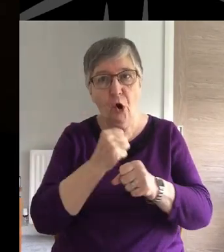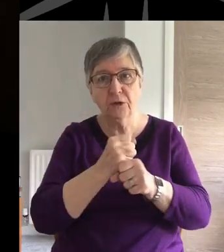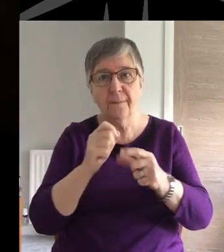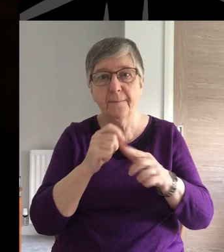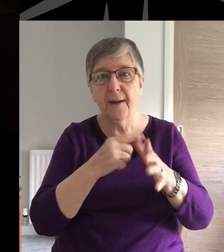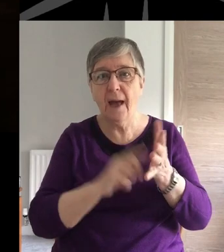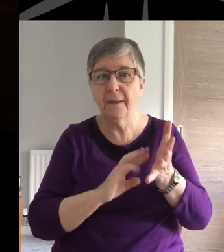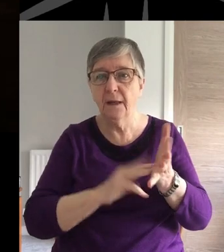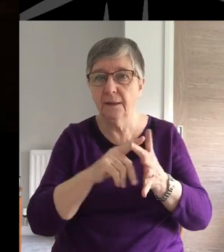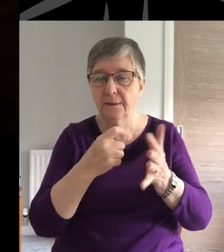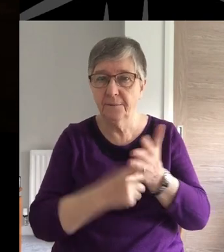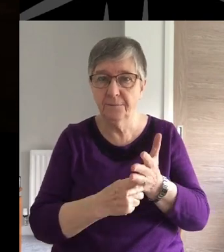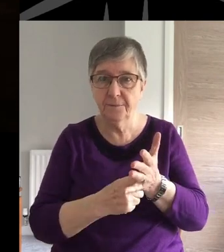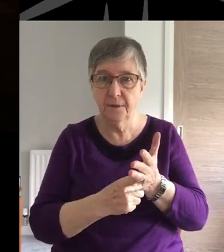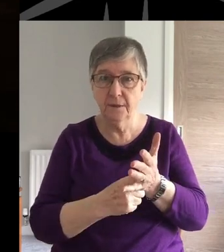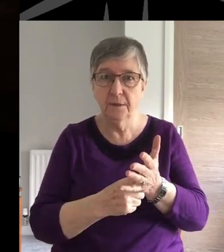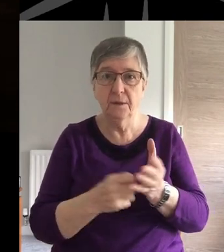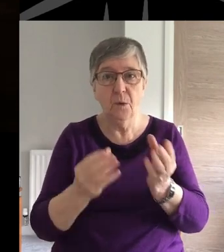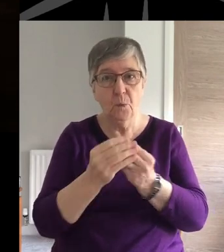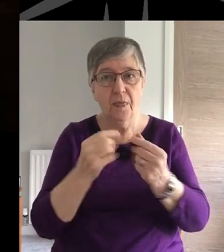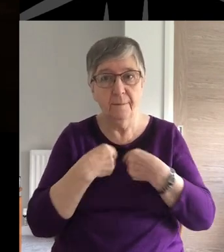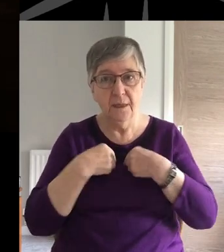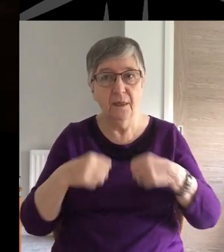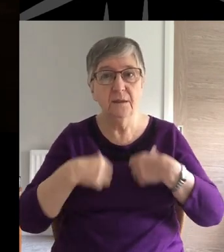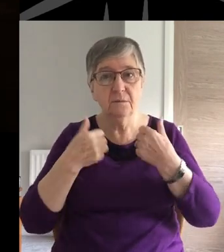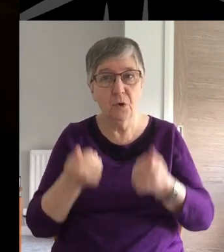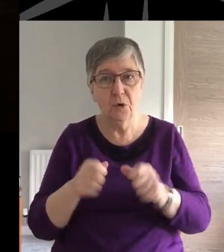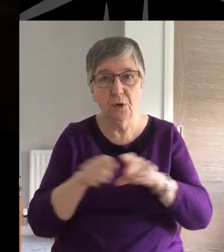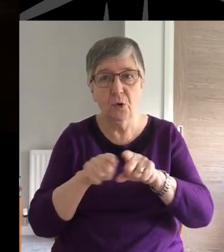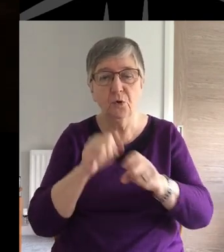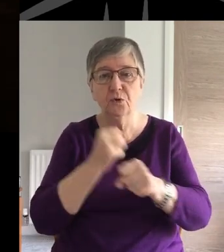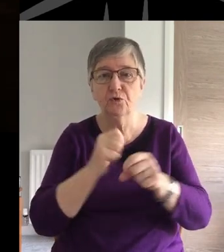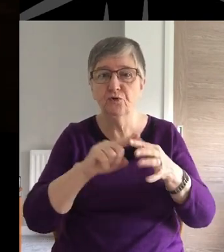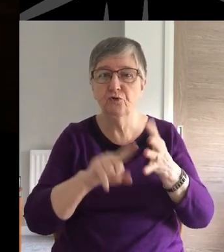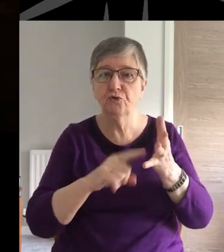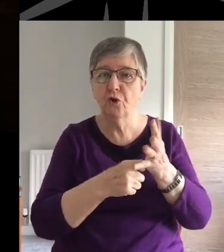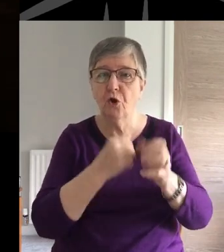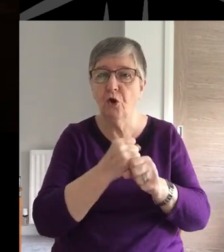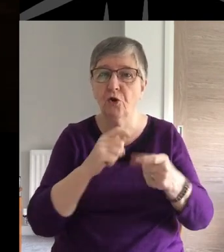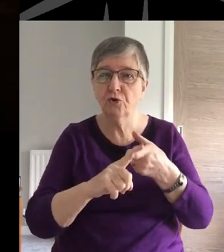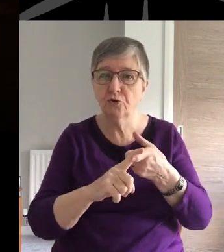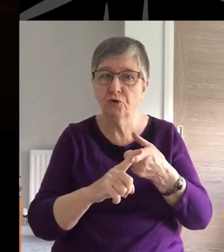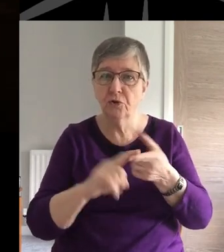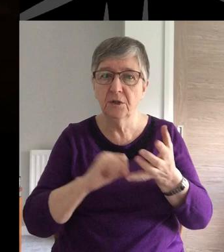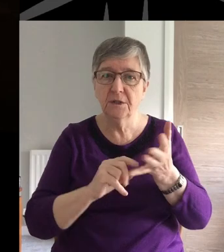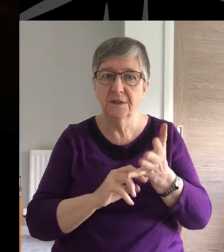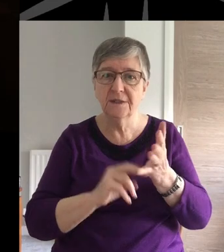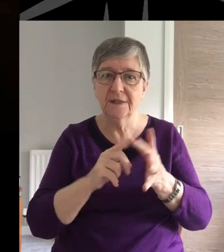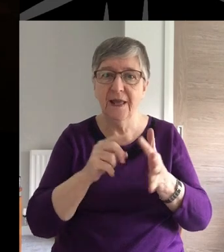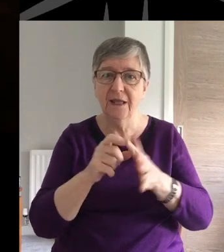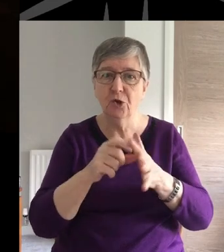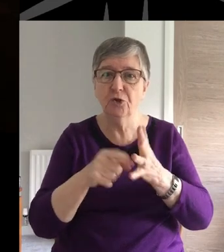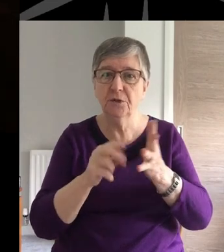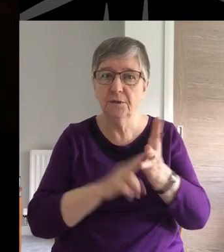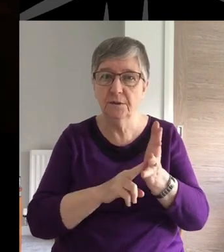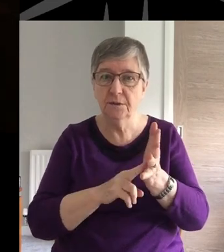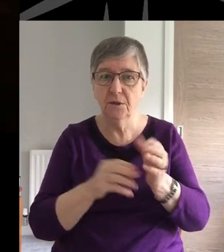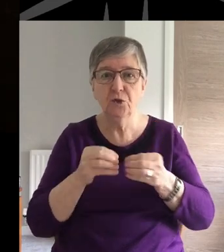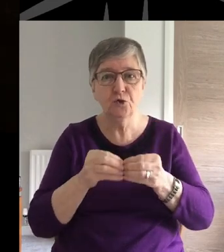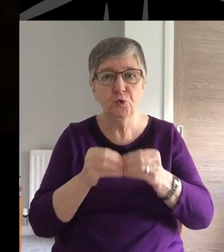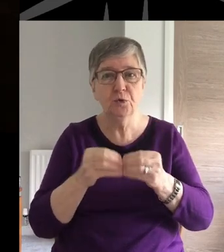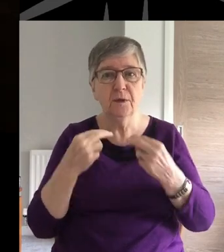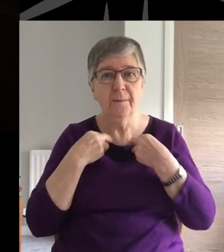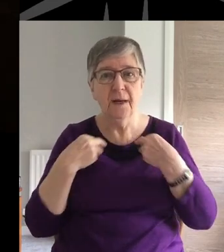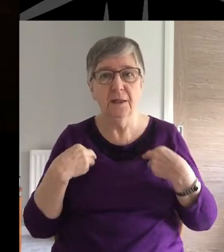and as well as myself taking part in the service, there will also be George Sneddon, who's here on his student placement.